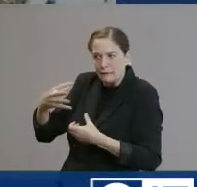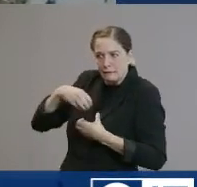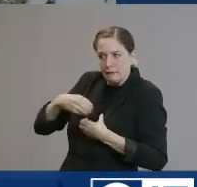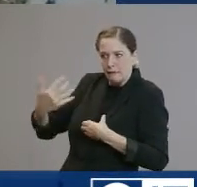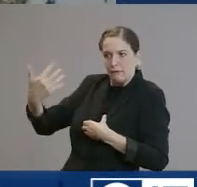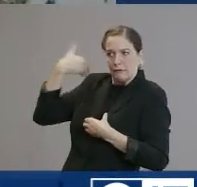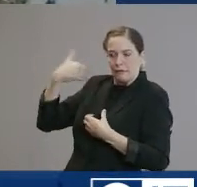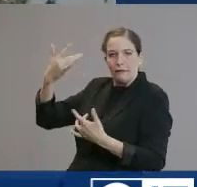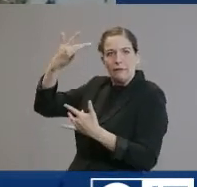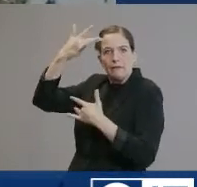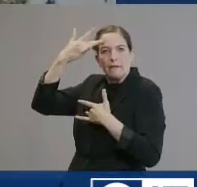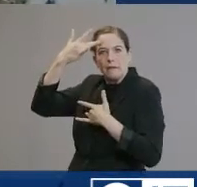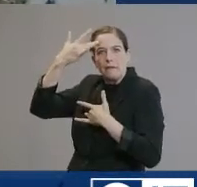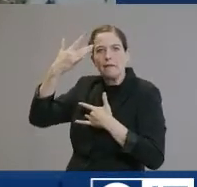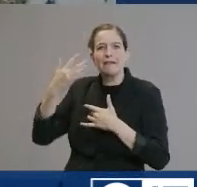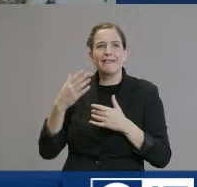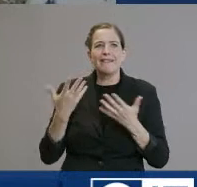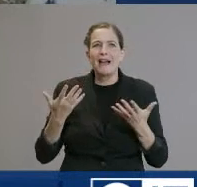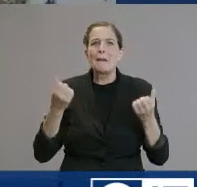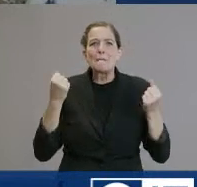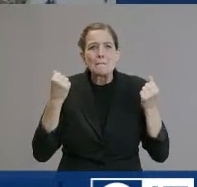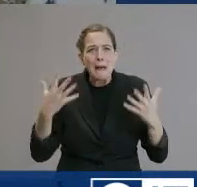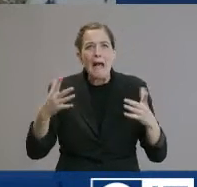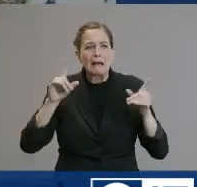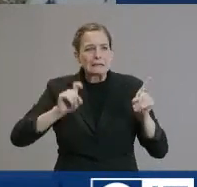conducted. Just a few days ago,